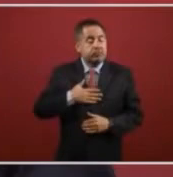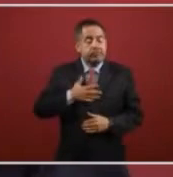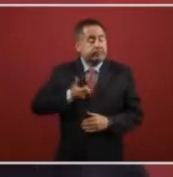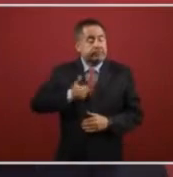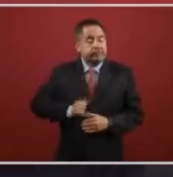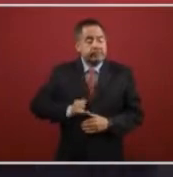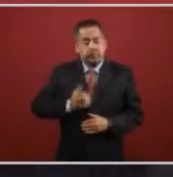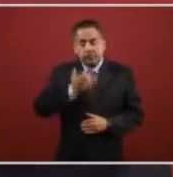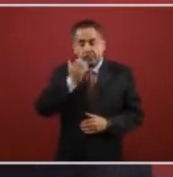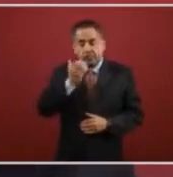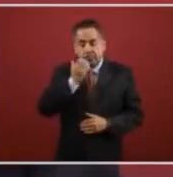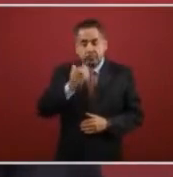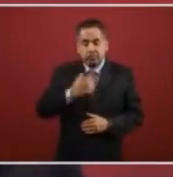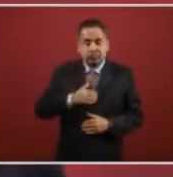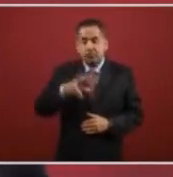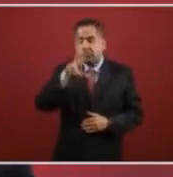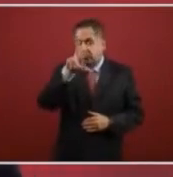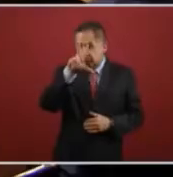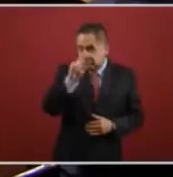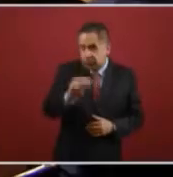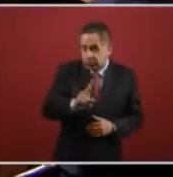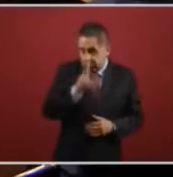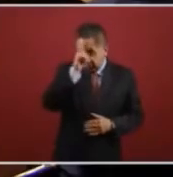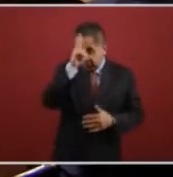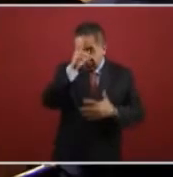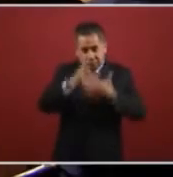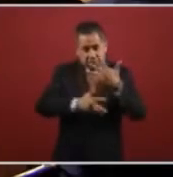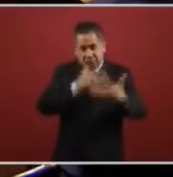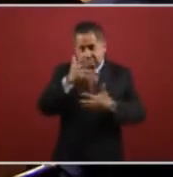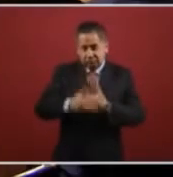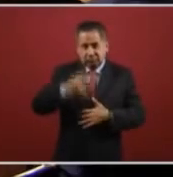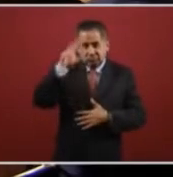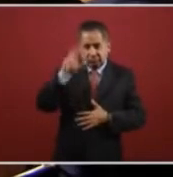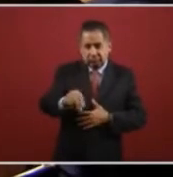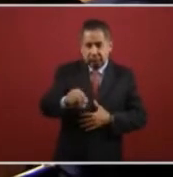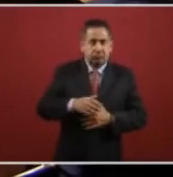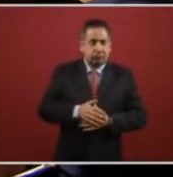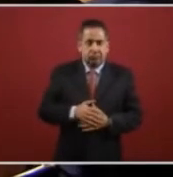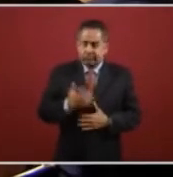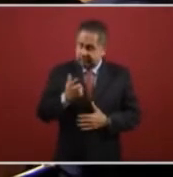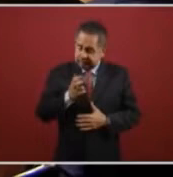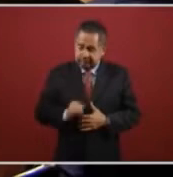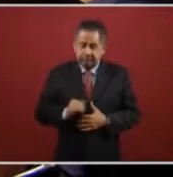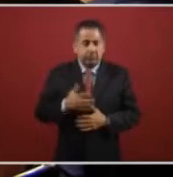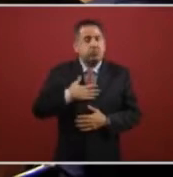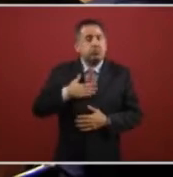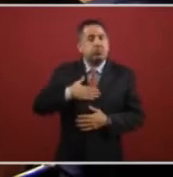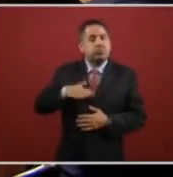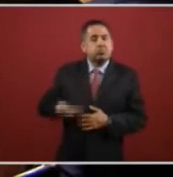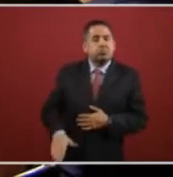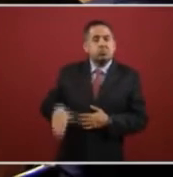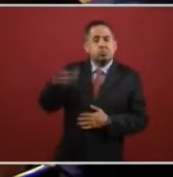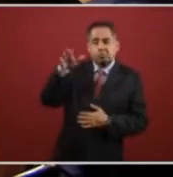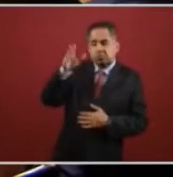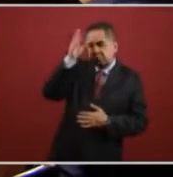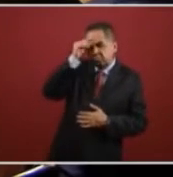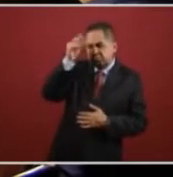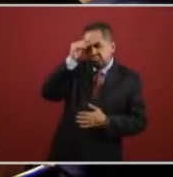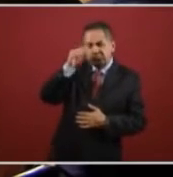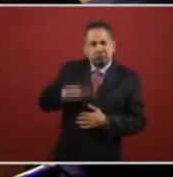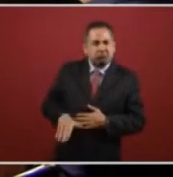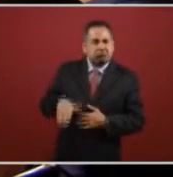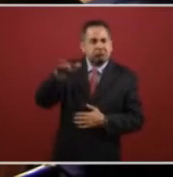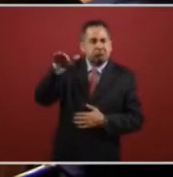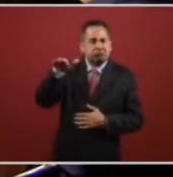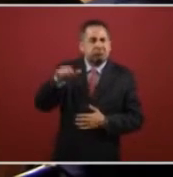I am party to of the nonviolence, and I reformed